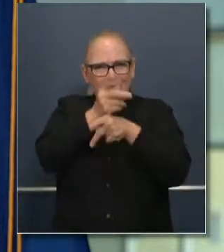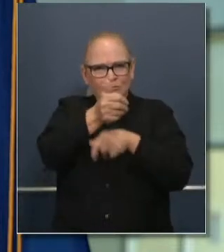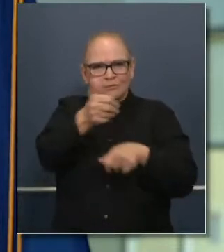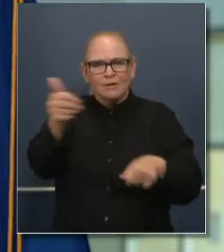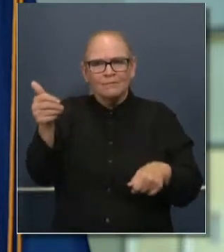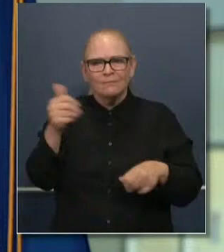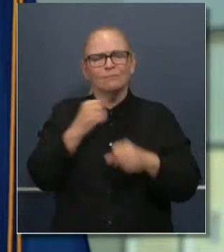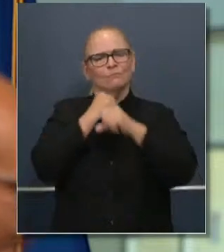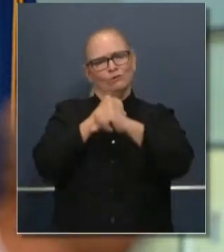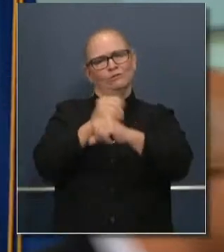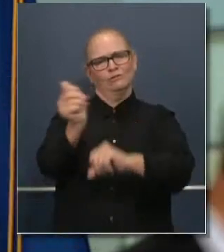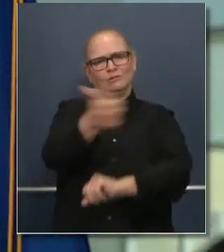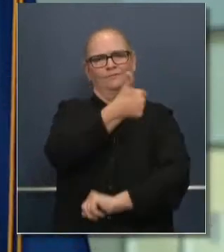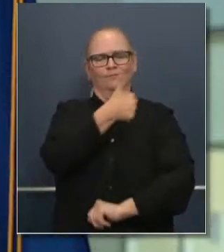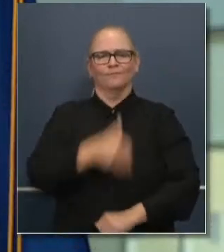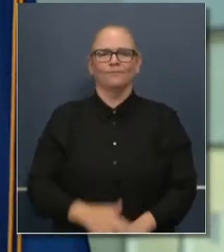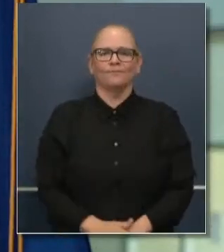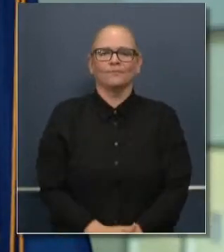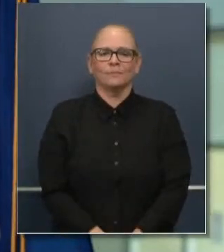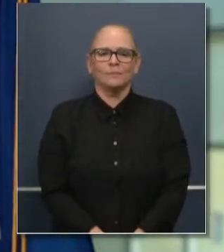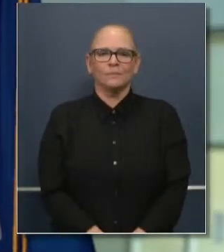diseases.